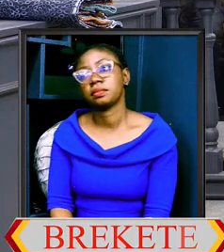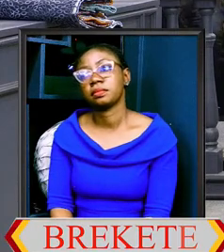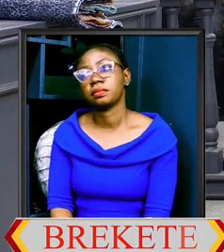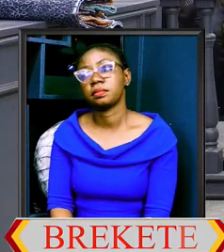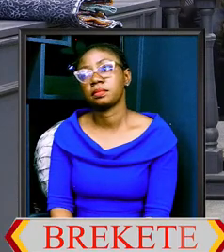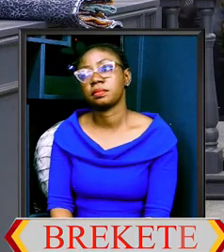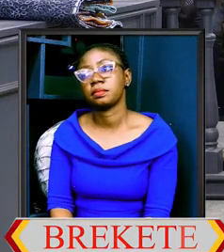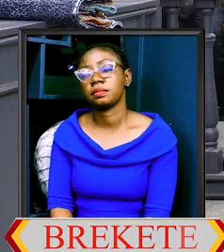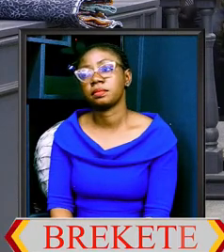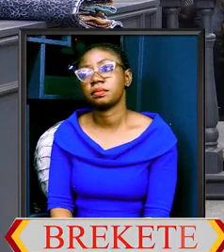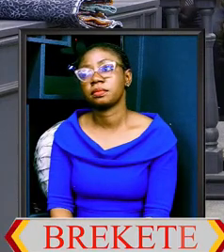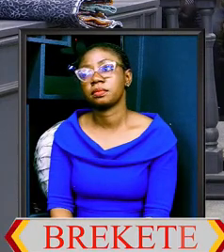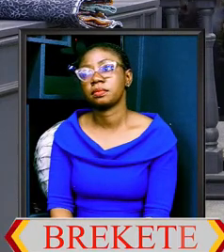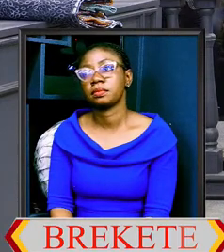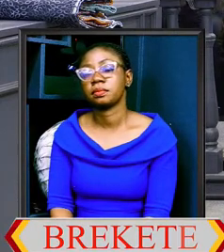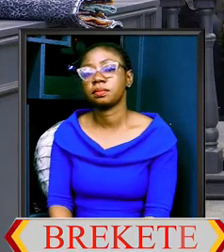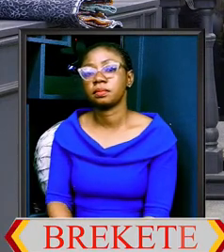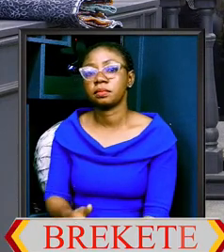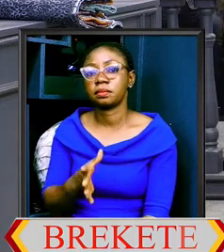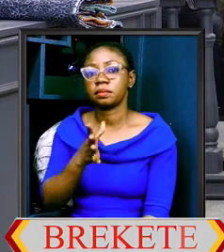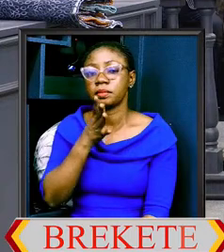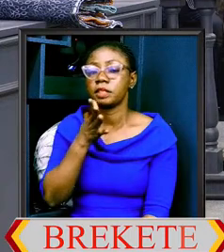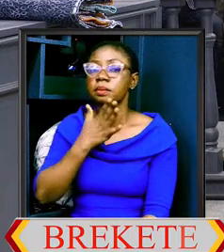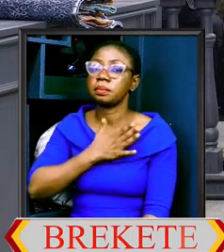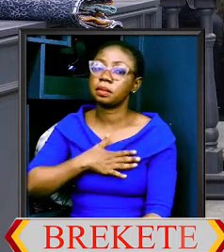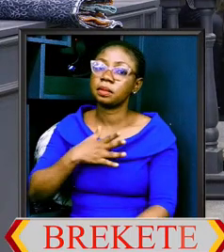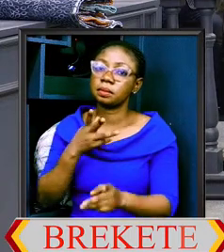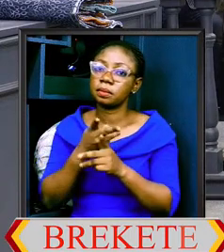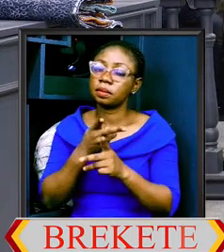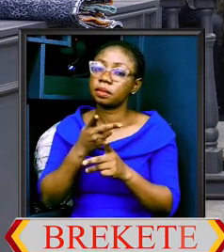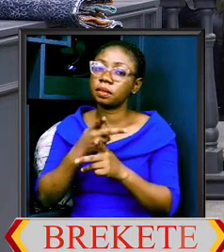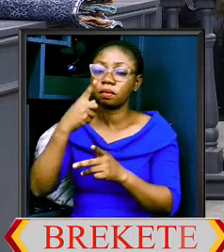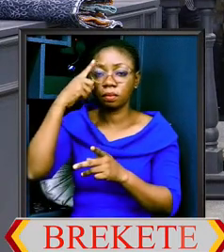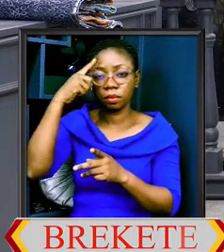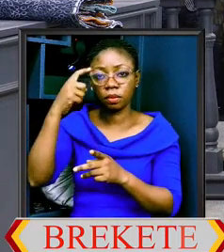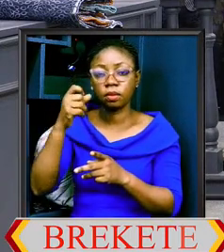Madam, be careful, so that your health.